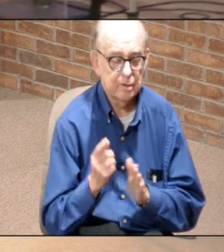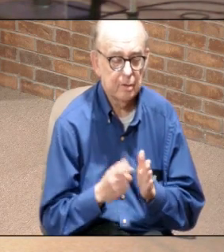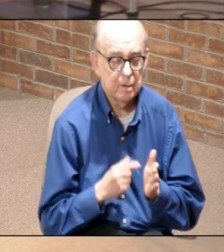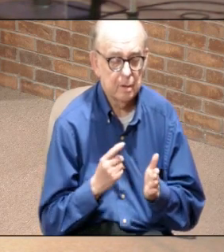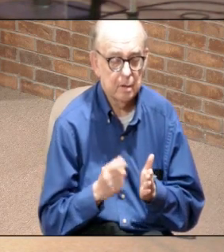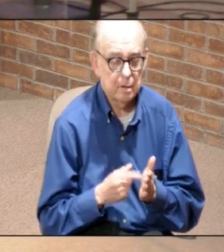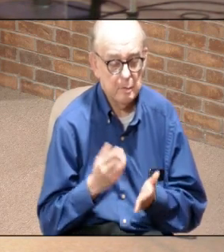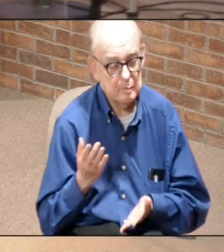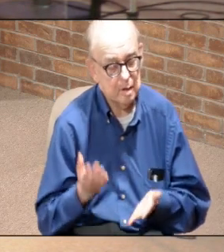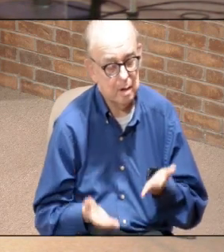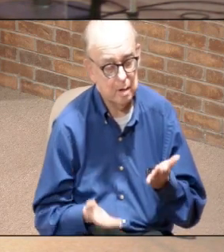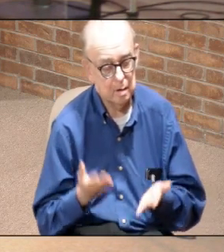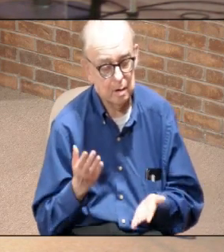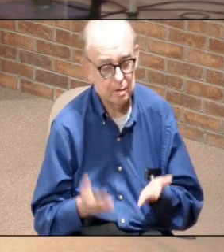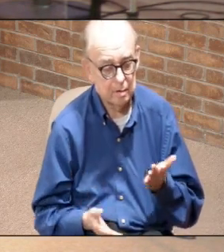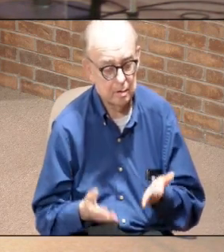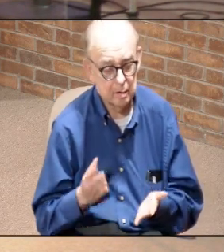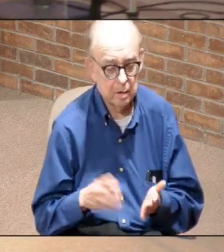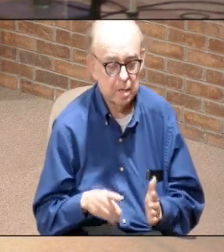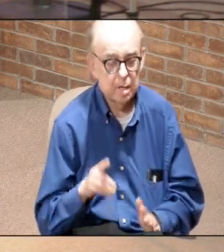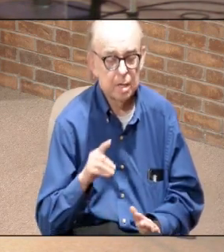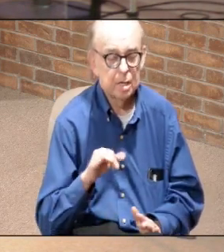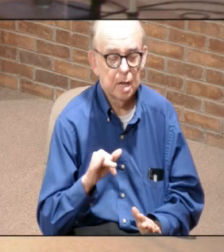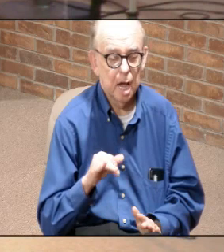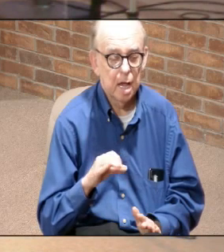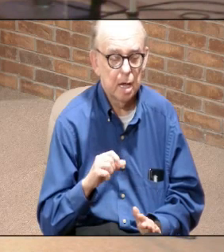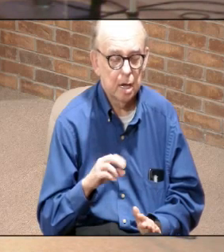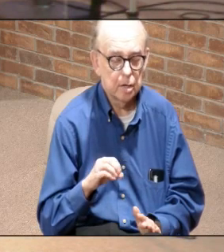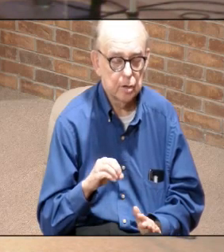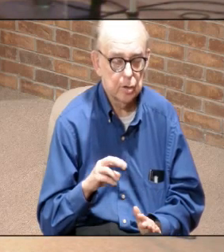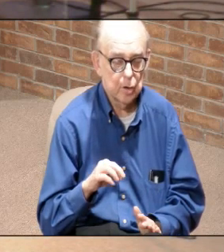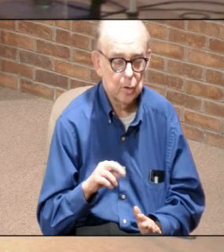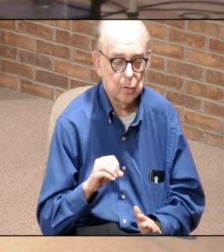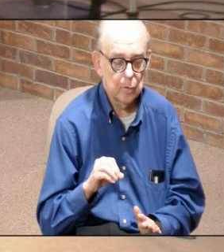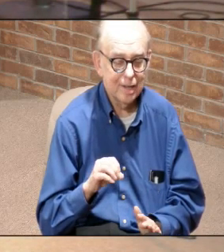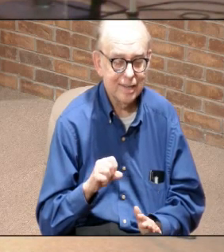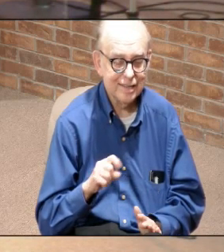Sometimes it may be a diagnosis that you got from the doctor.